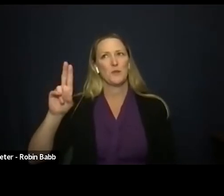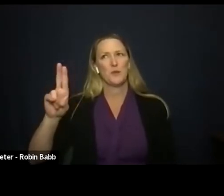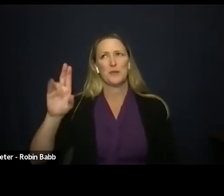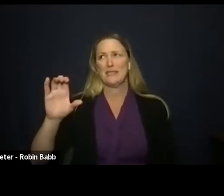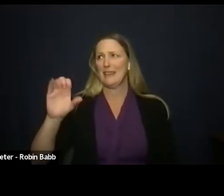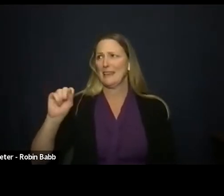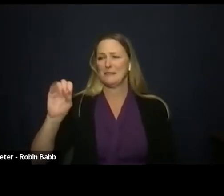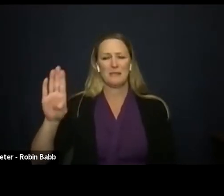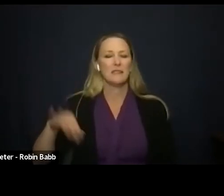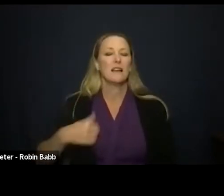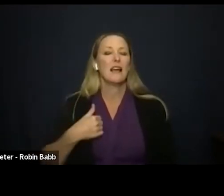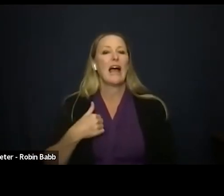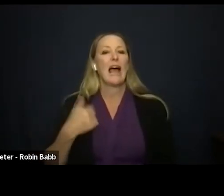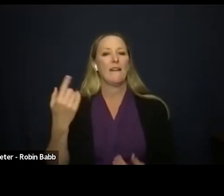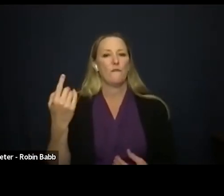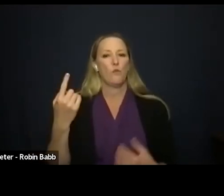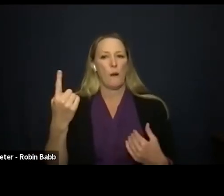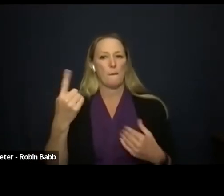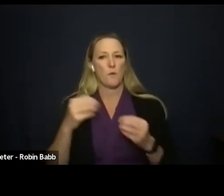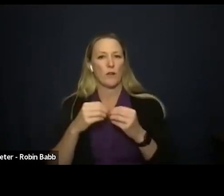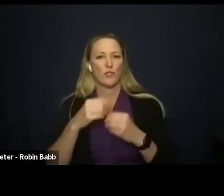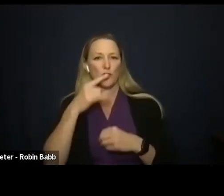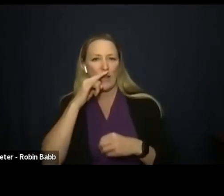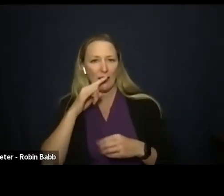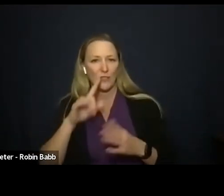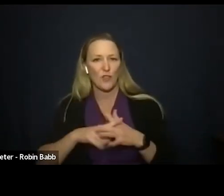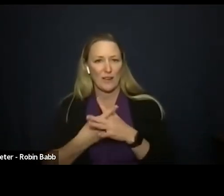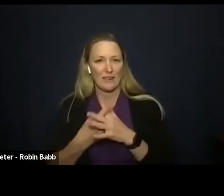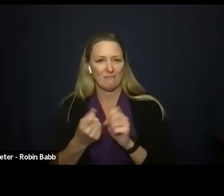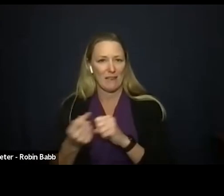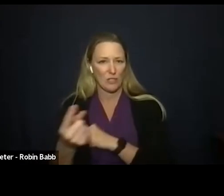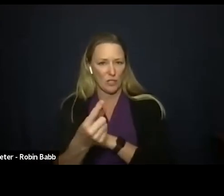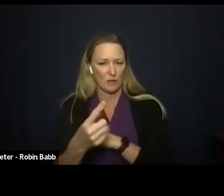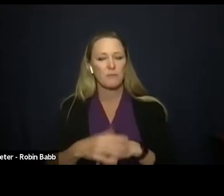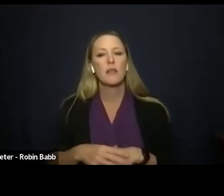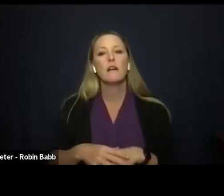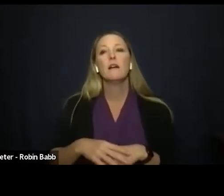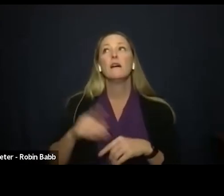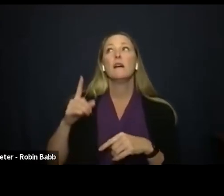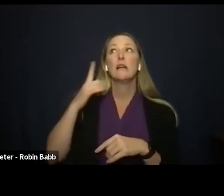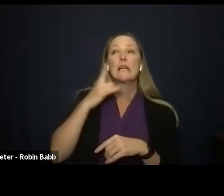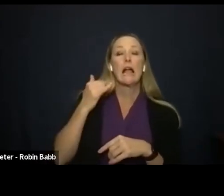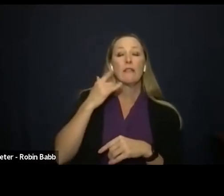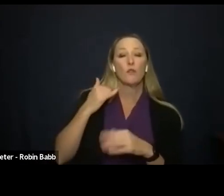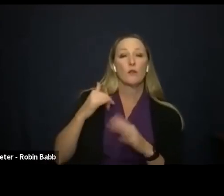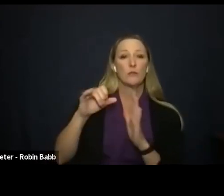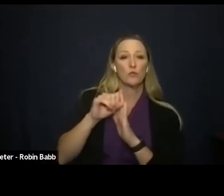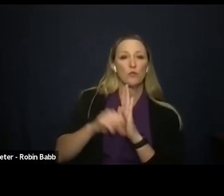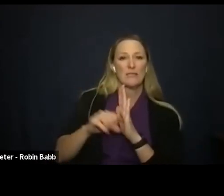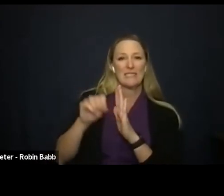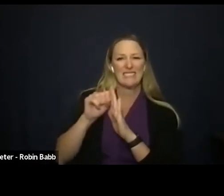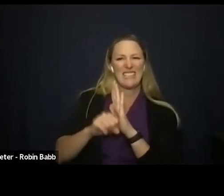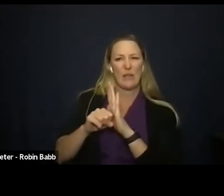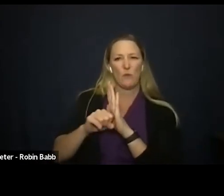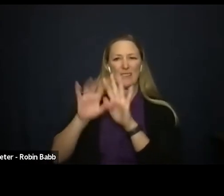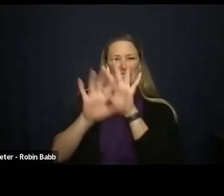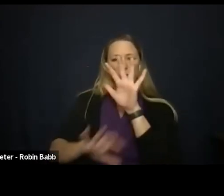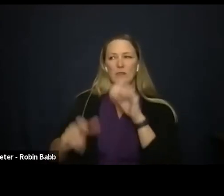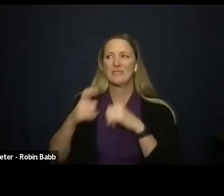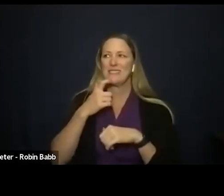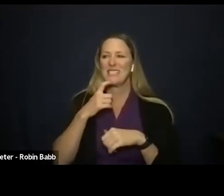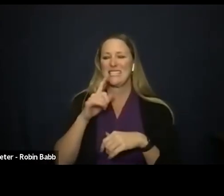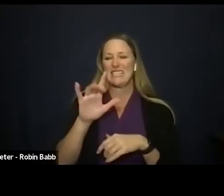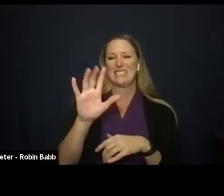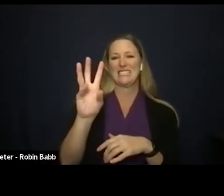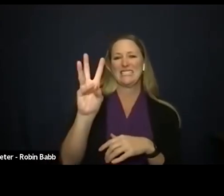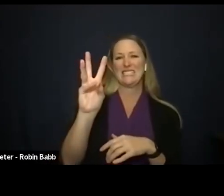2023 according to the california school the statewide dashboard the 2021 data 60 percent of students at